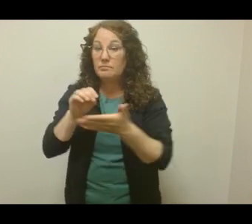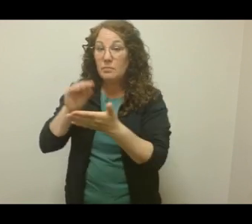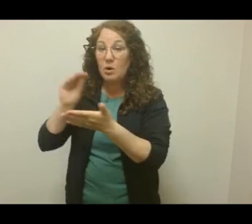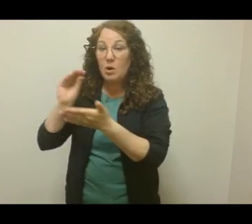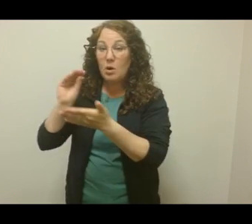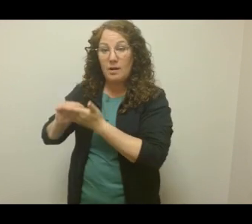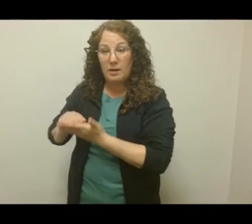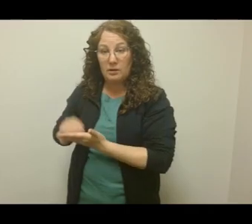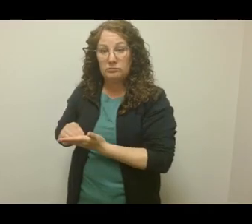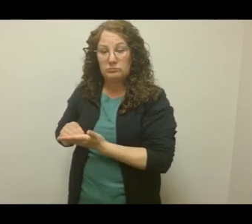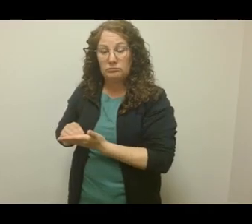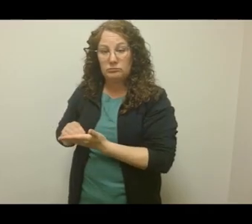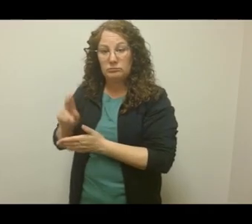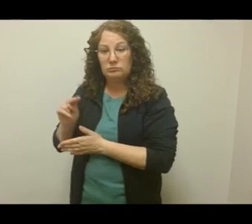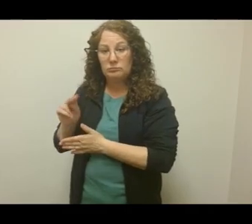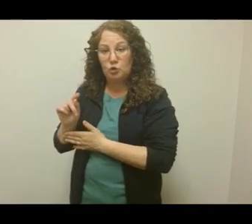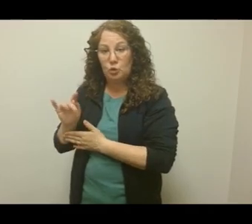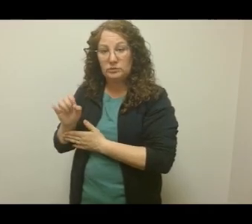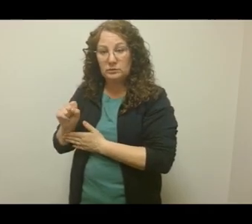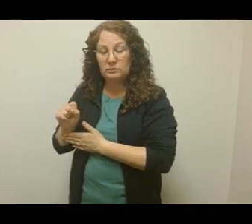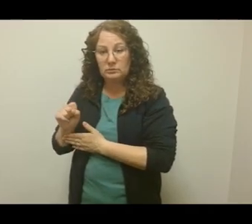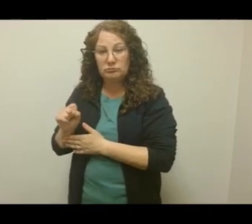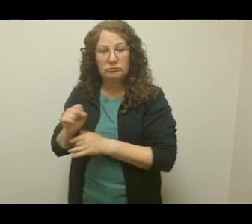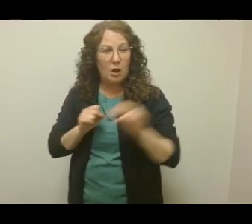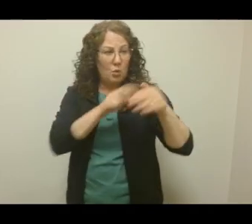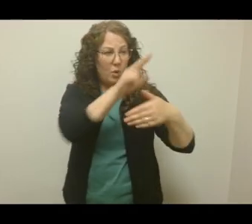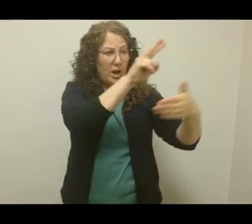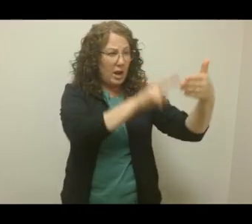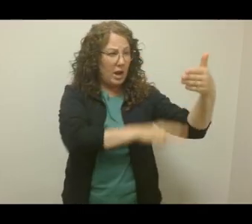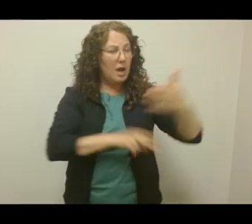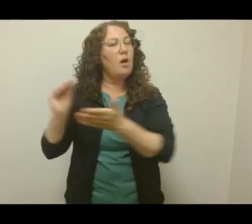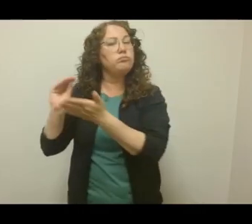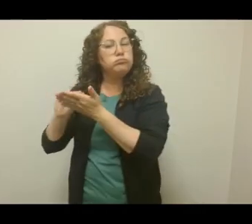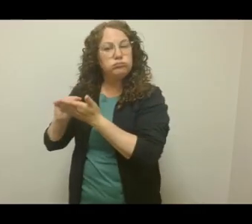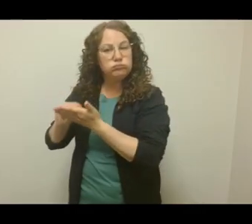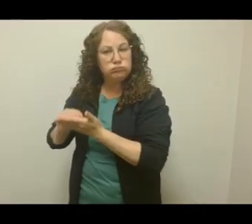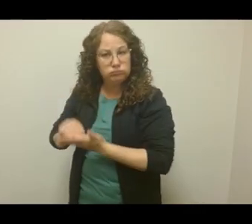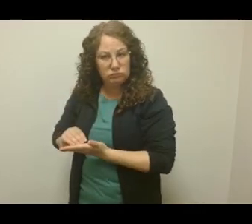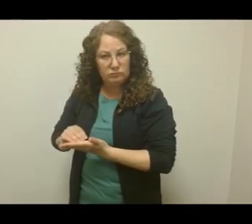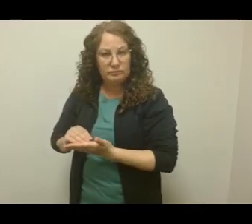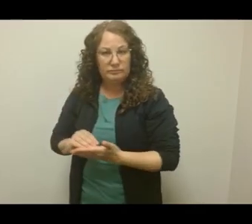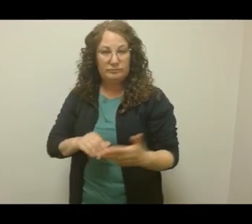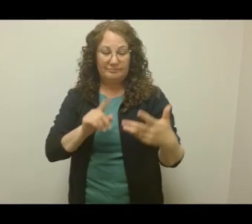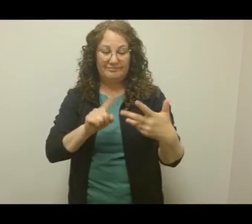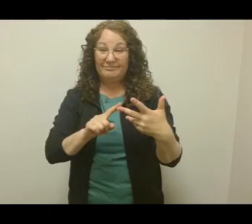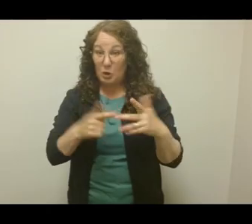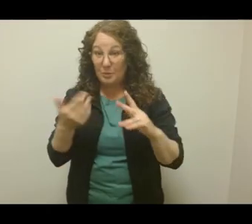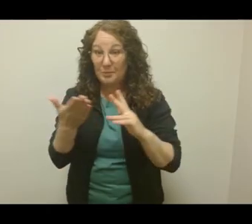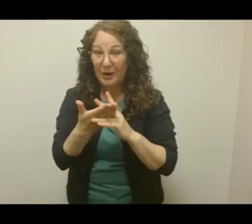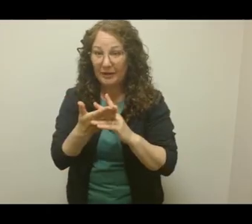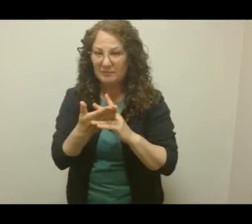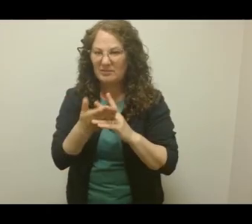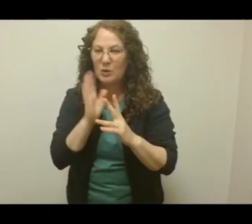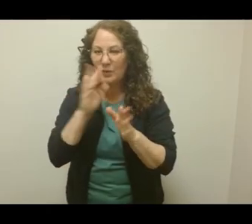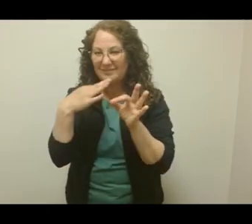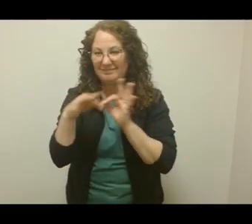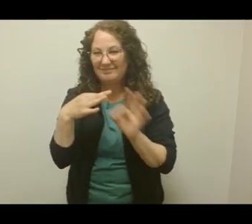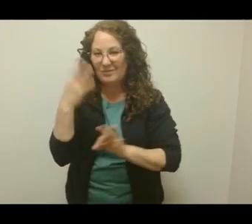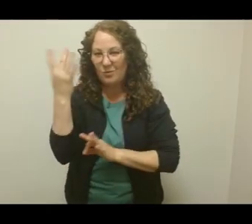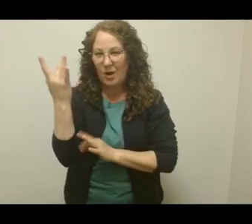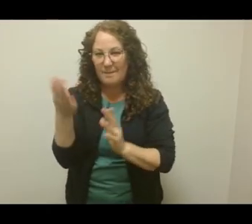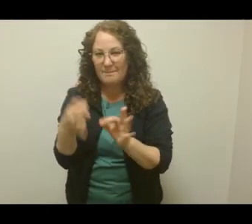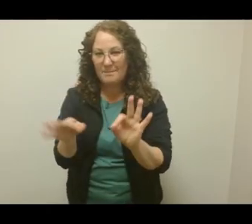in this process as well. Take notes on relevant information. Then take a break. We'll talk about why that's important in a little